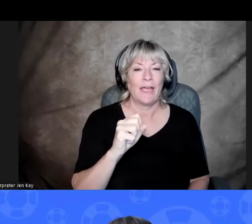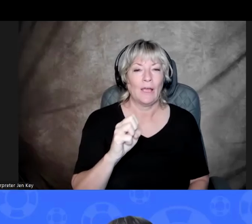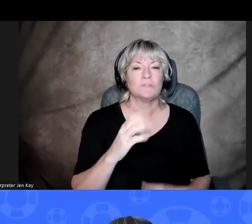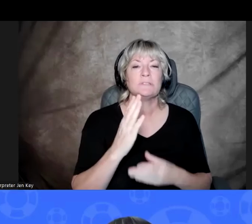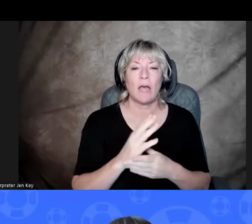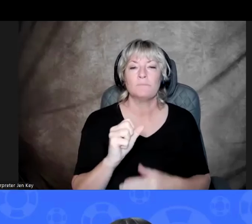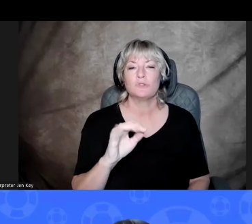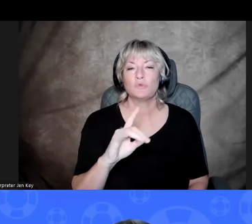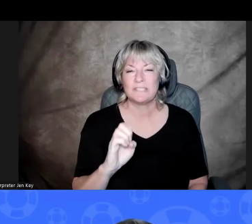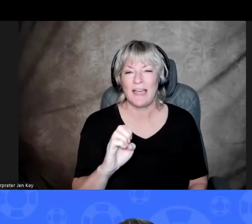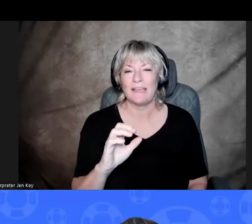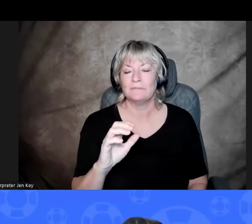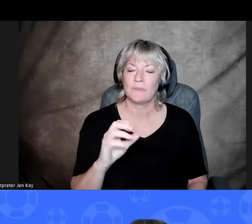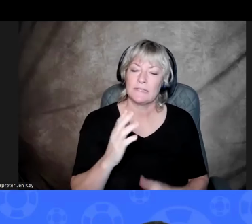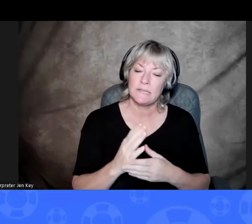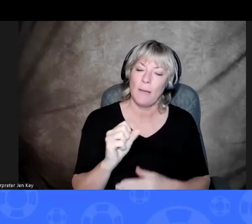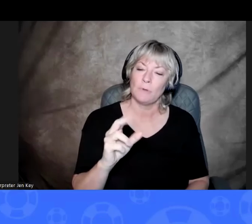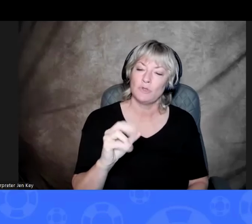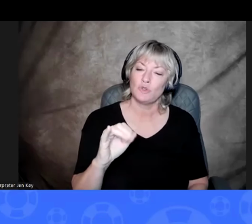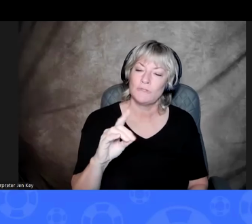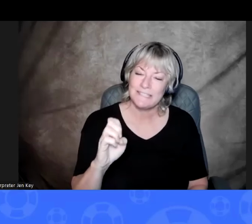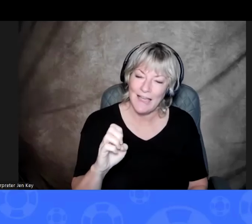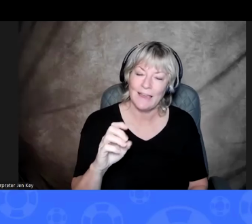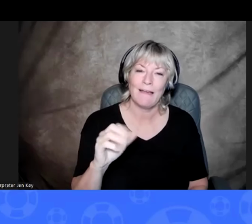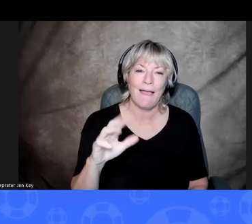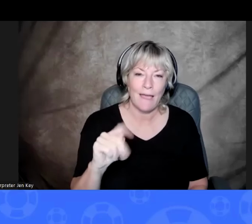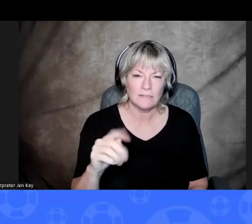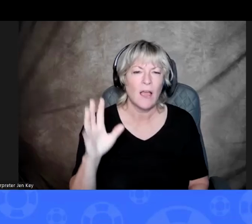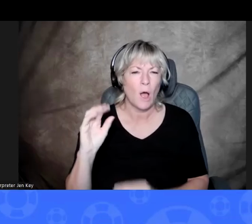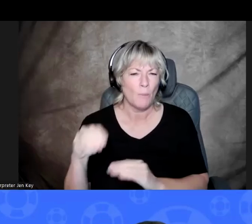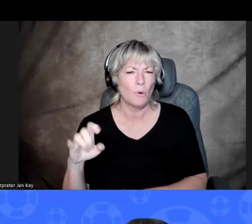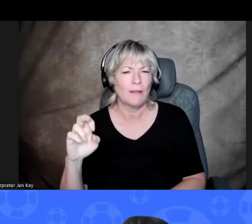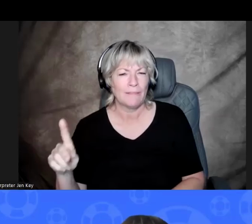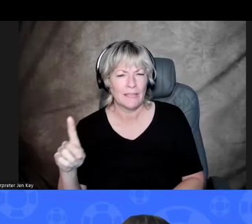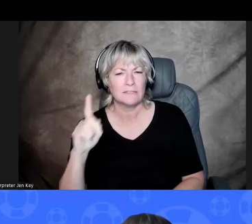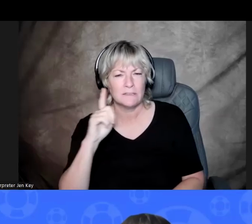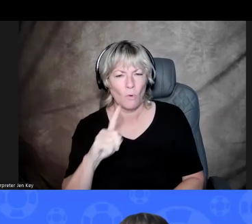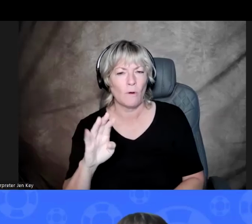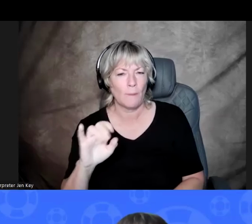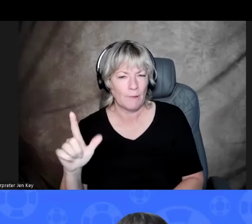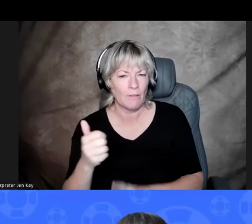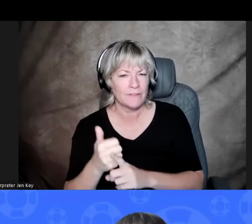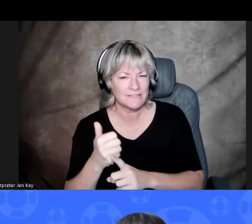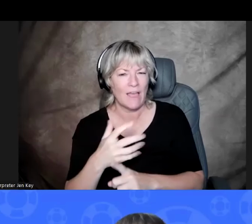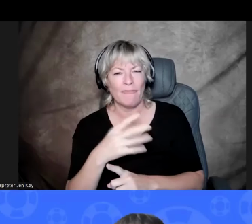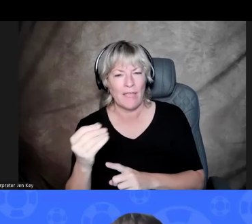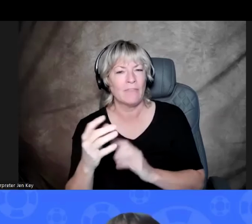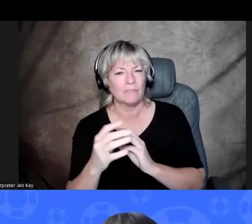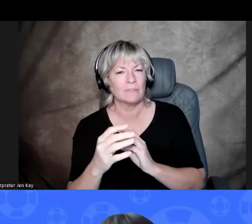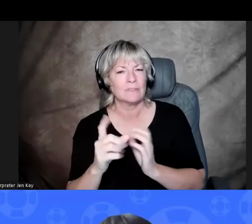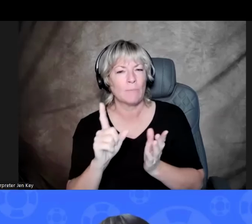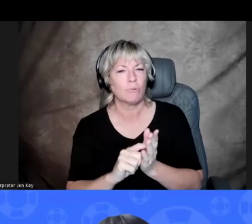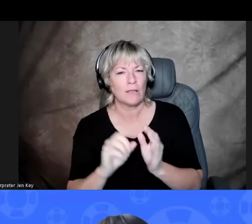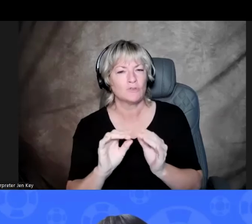and I'll drop the links in the chat for the press release as well as for the bill itself. But it would create a new